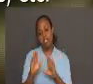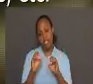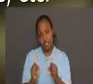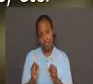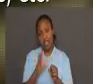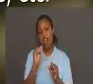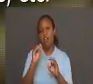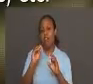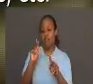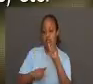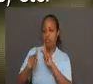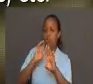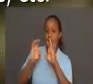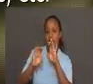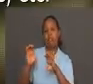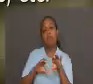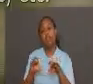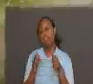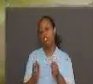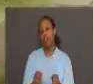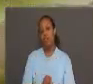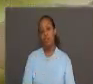then communicated to the public.